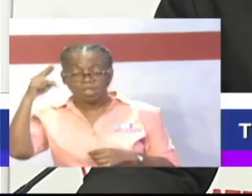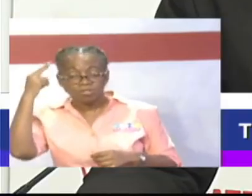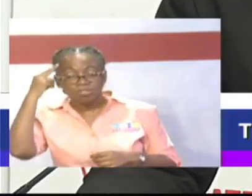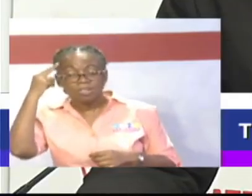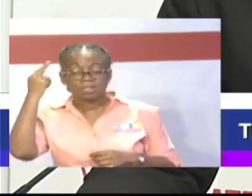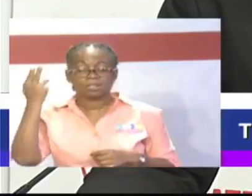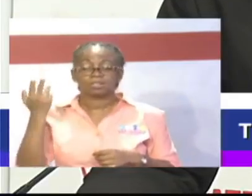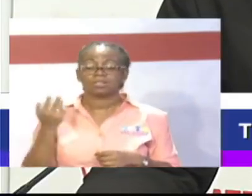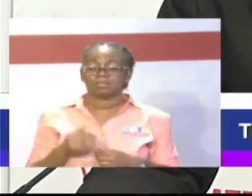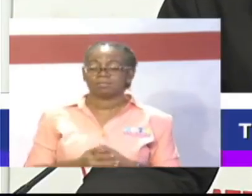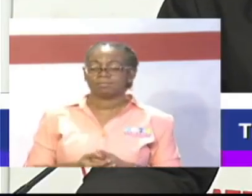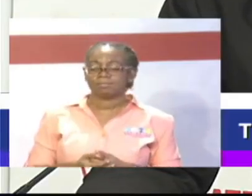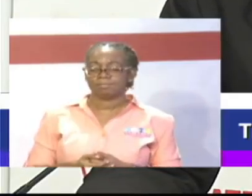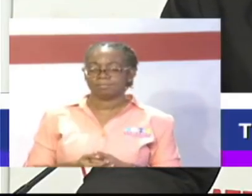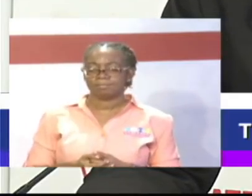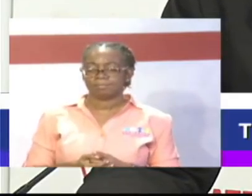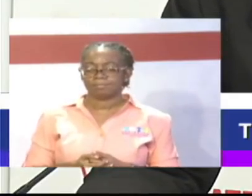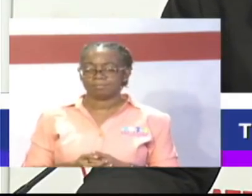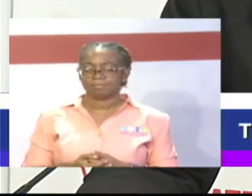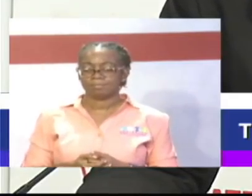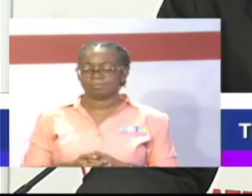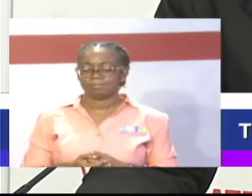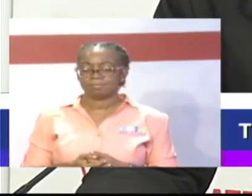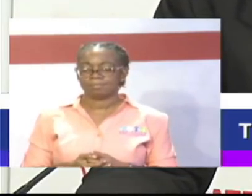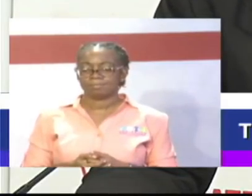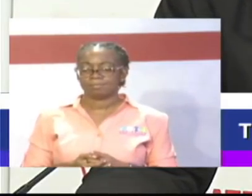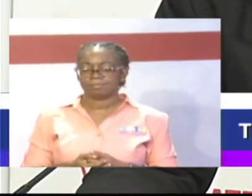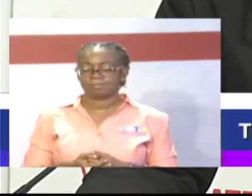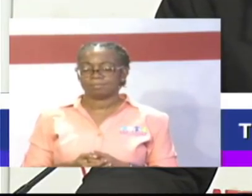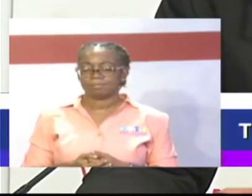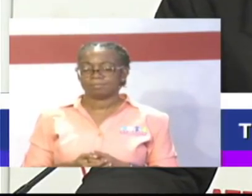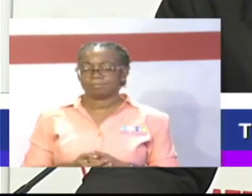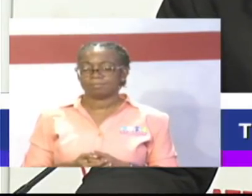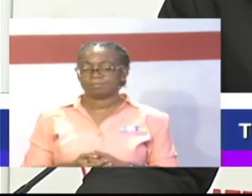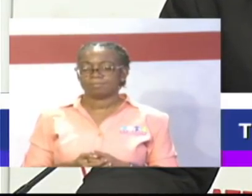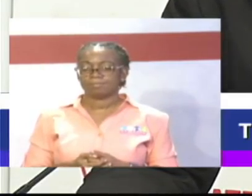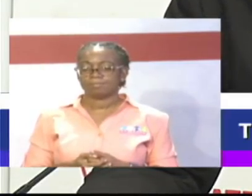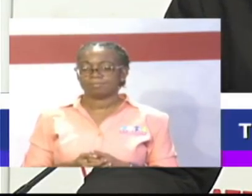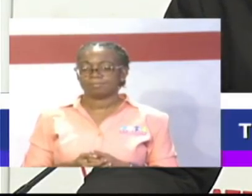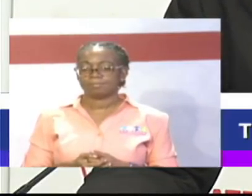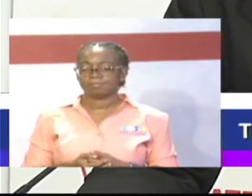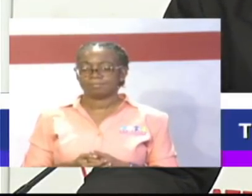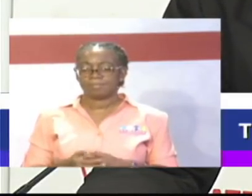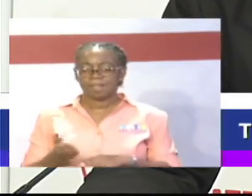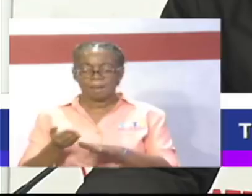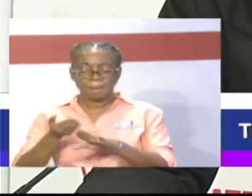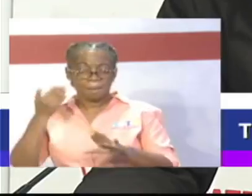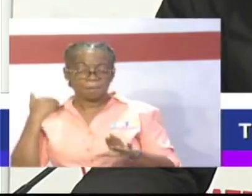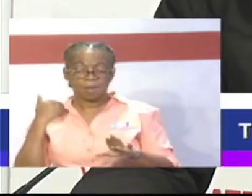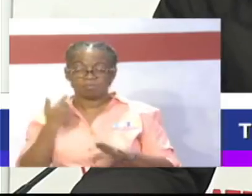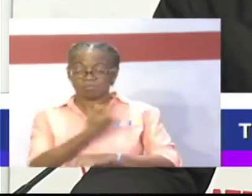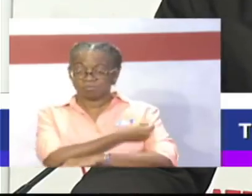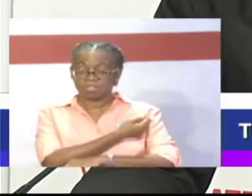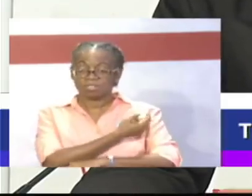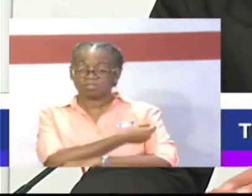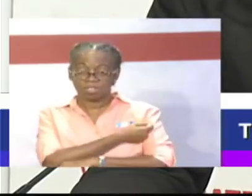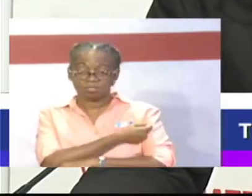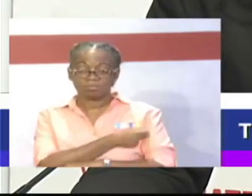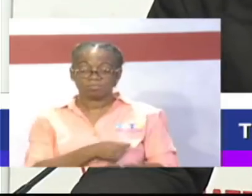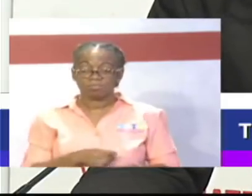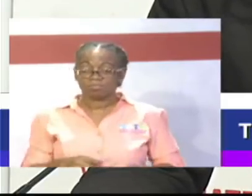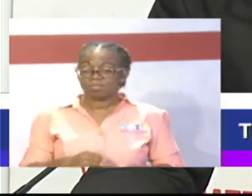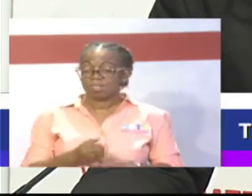actually some studies which I've actually had a look at prior to the start of vaccines, which have been